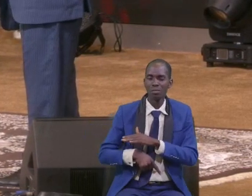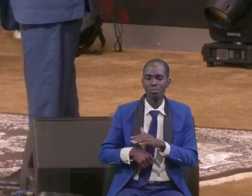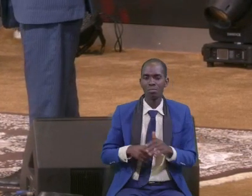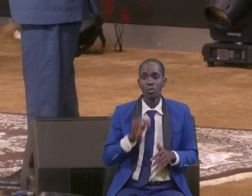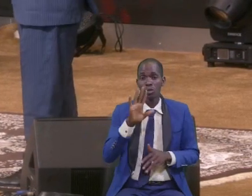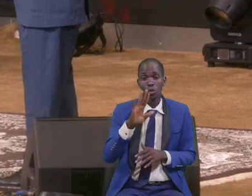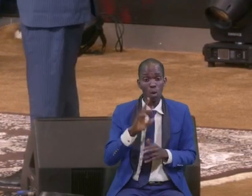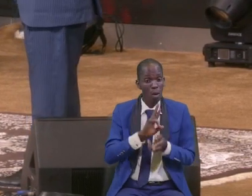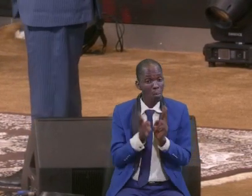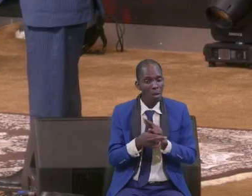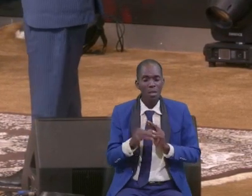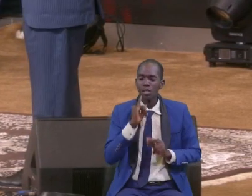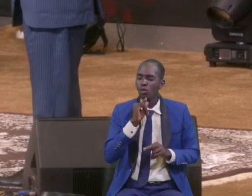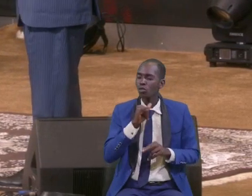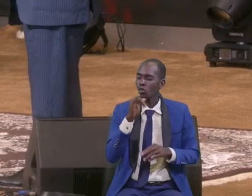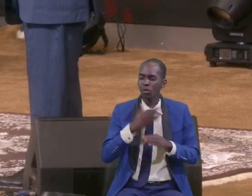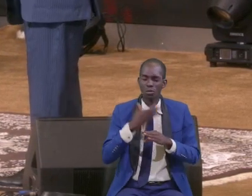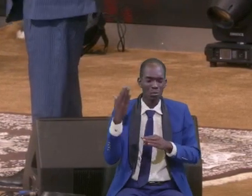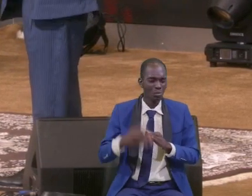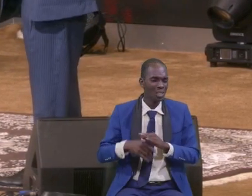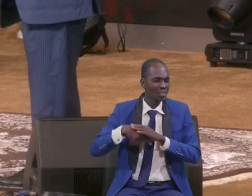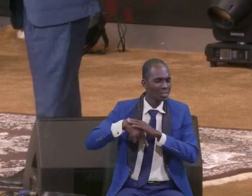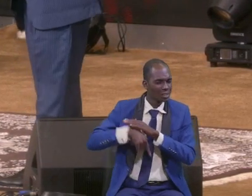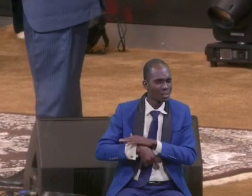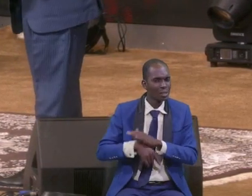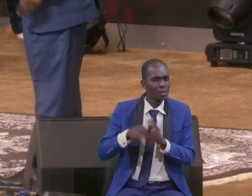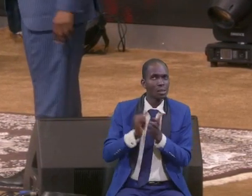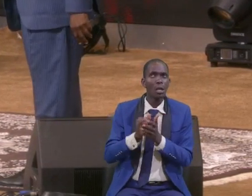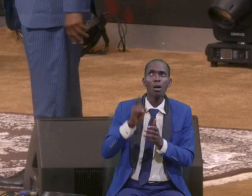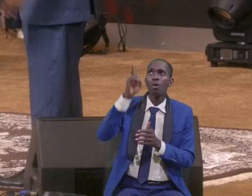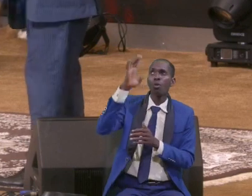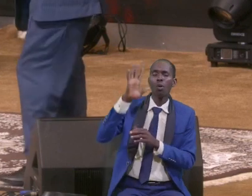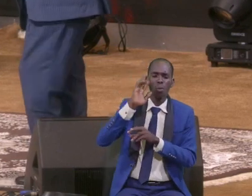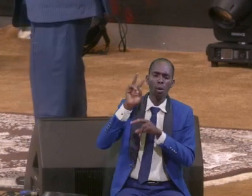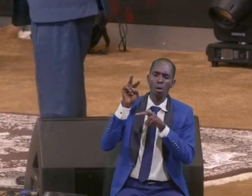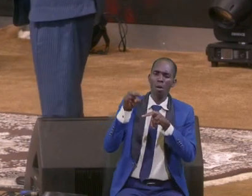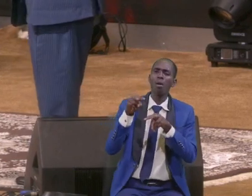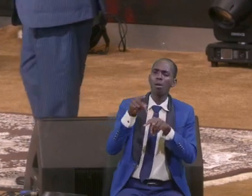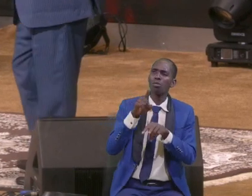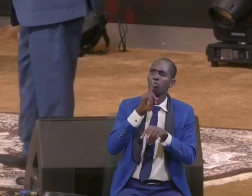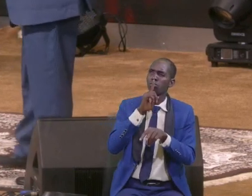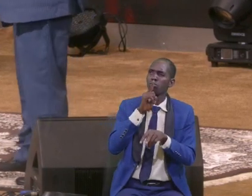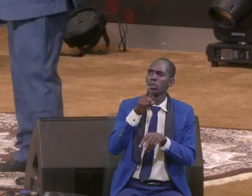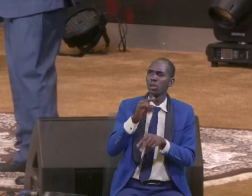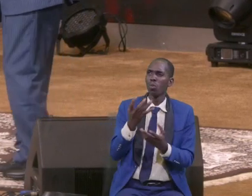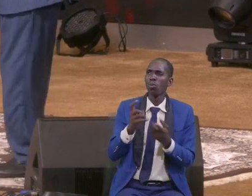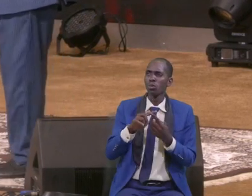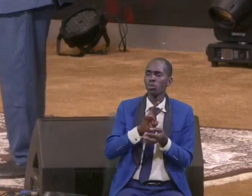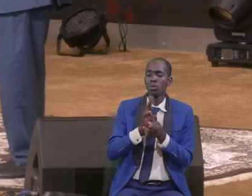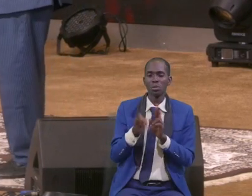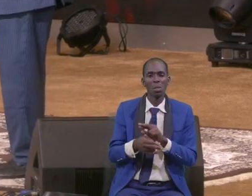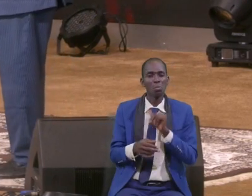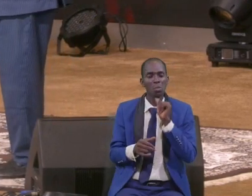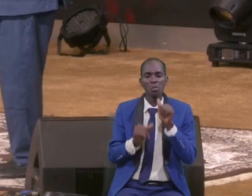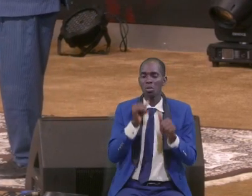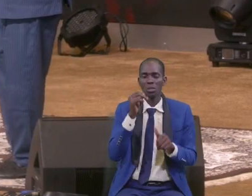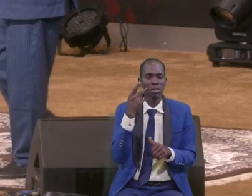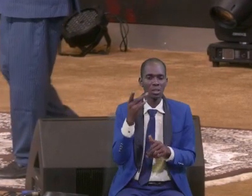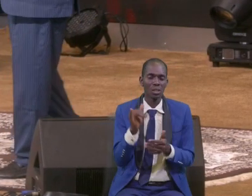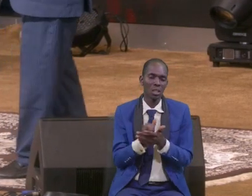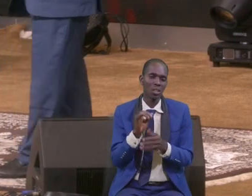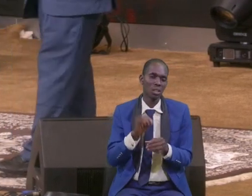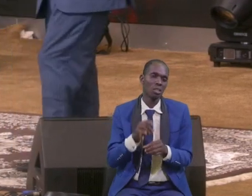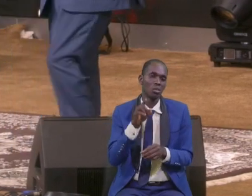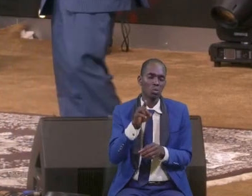deep enough for God to see that you are breaking away from that thing. Look at 2 Corinthians